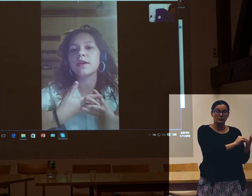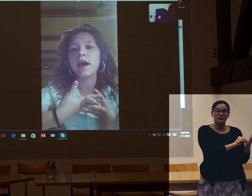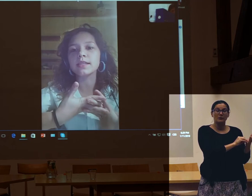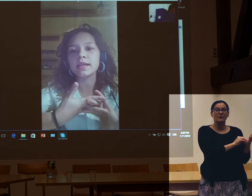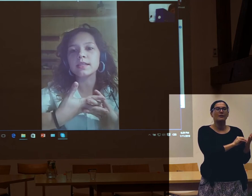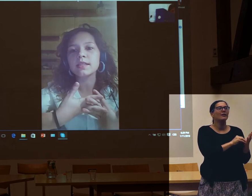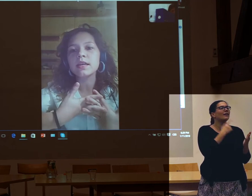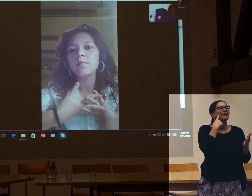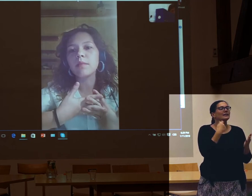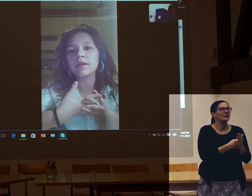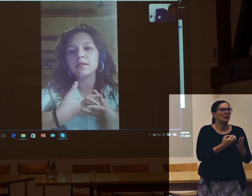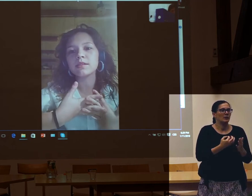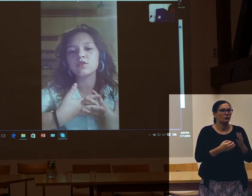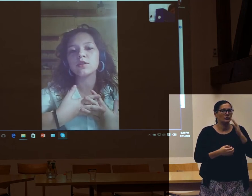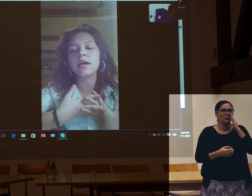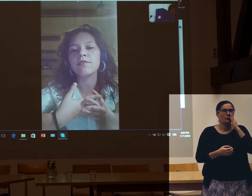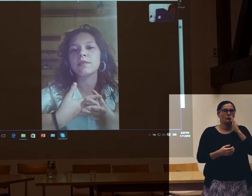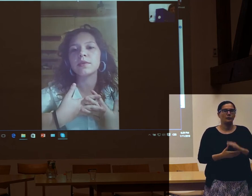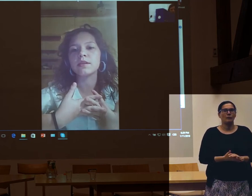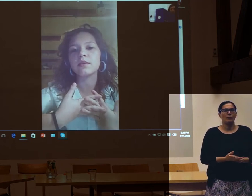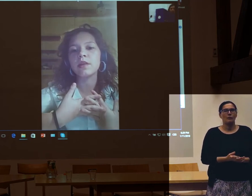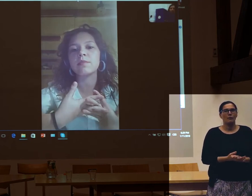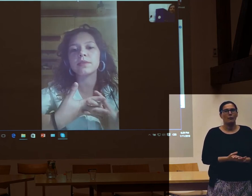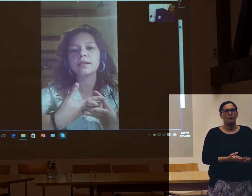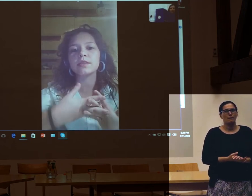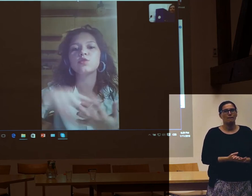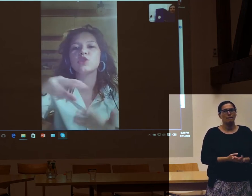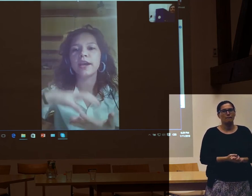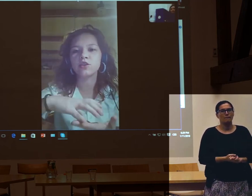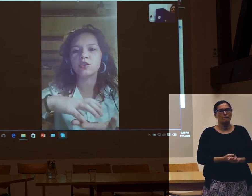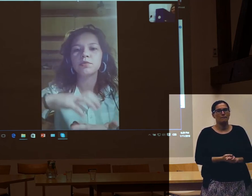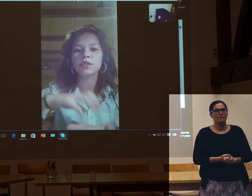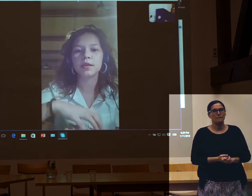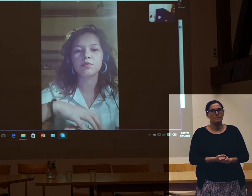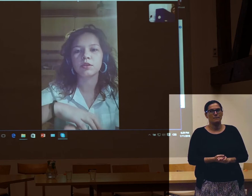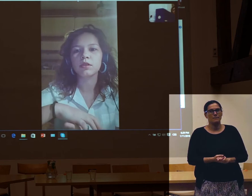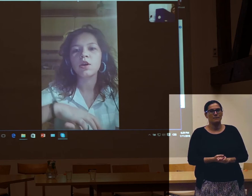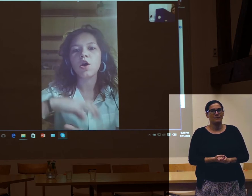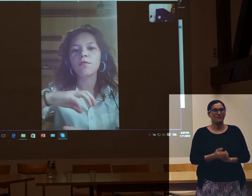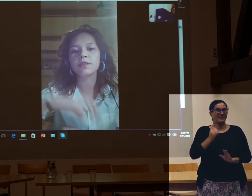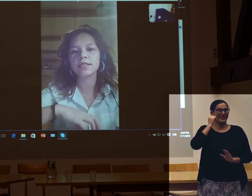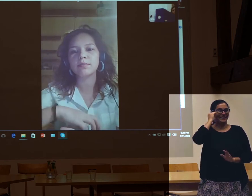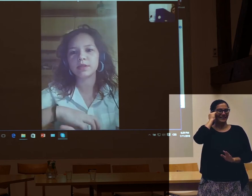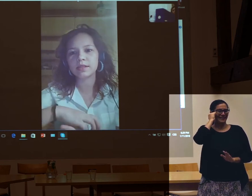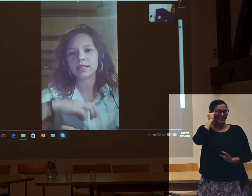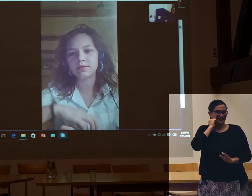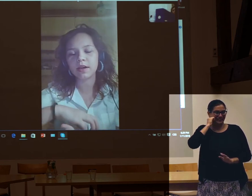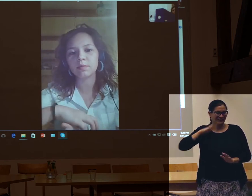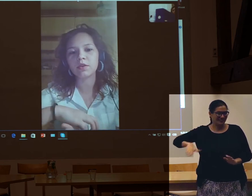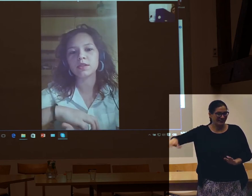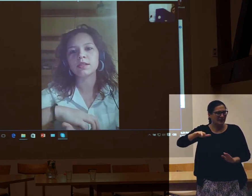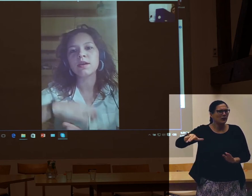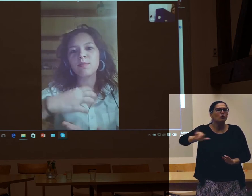terms of the access, public institutions have an ability to change perception of the disability as